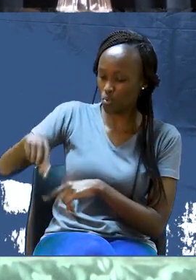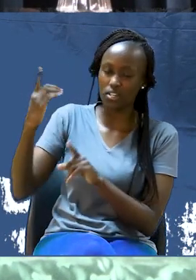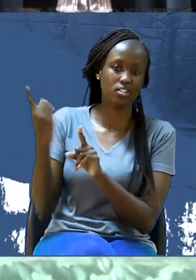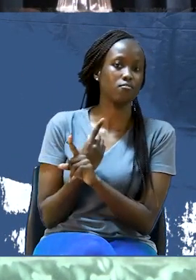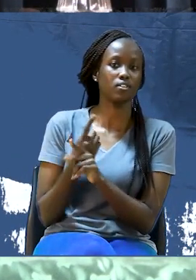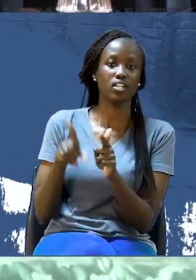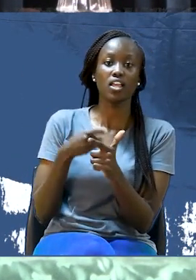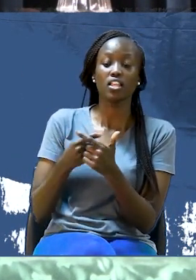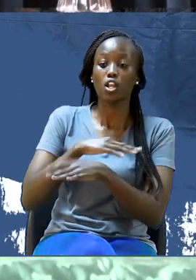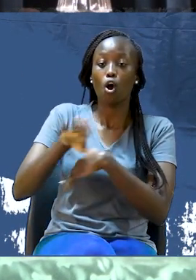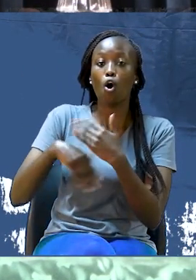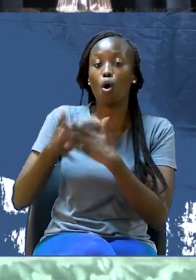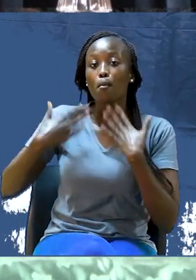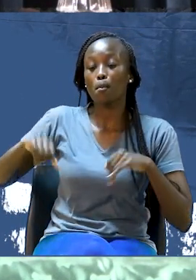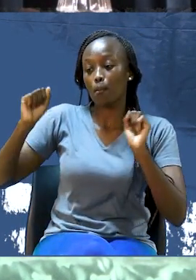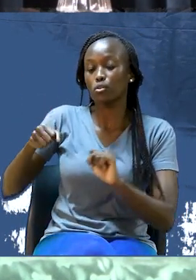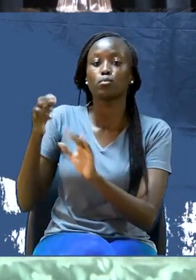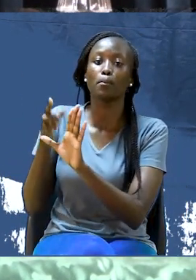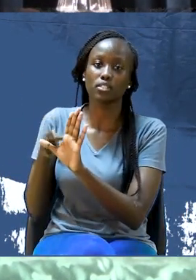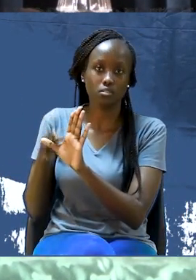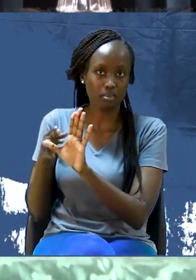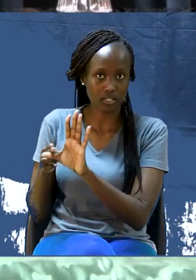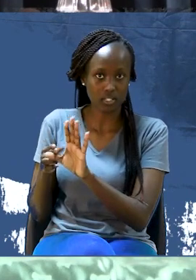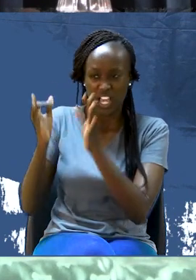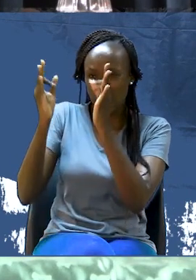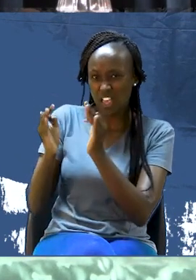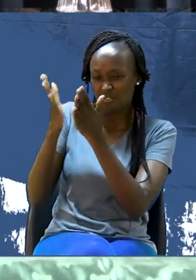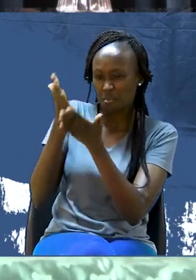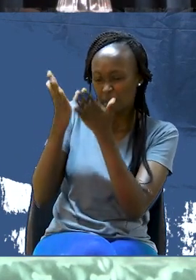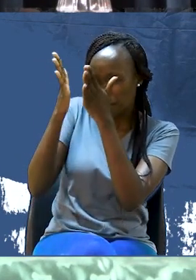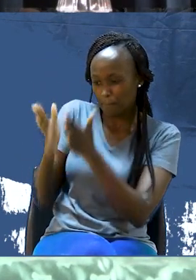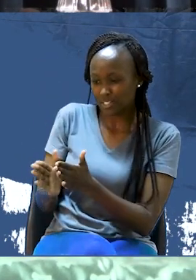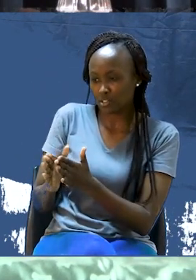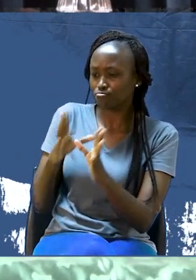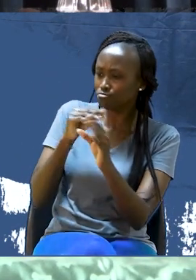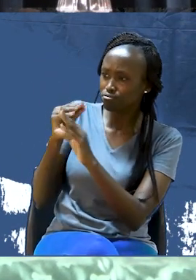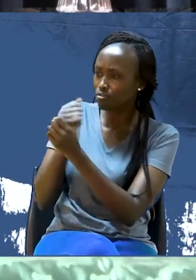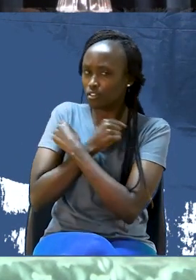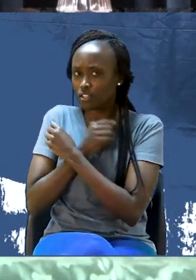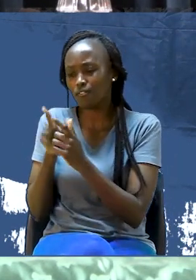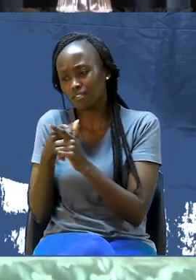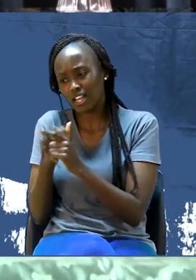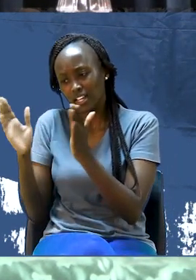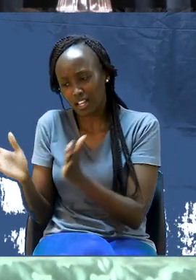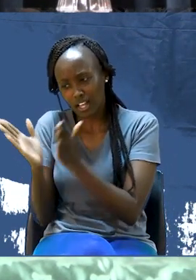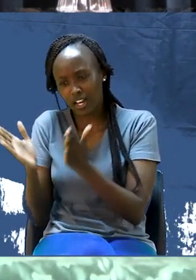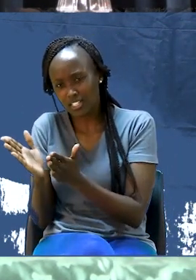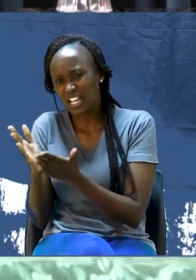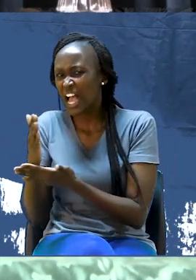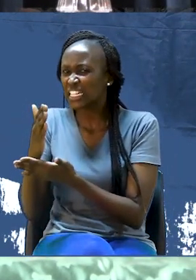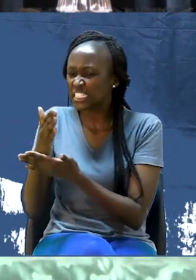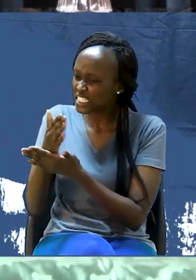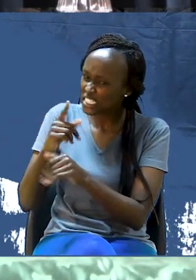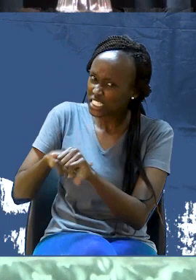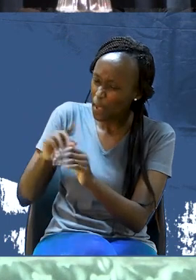that everyone participates, toning down the talkative ones and encouraging others to talk. Avoid tangents and